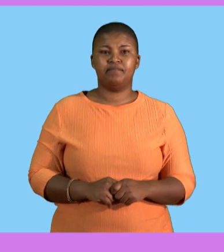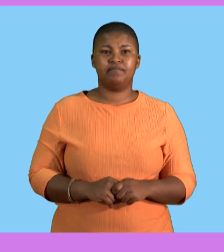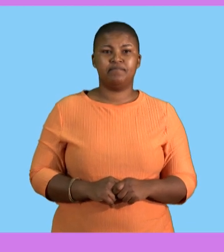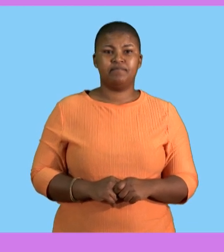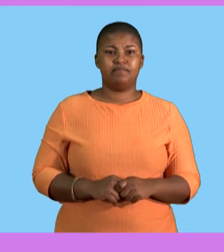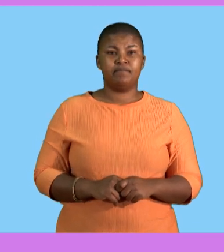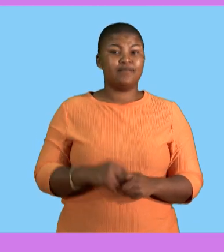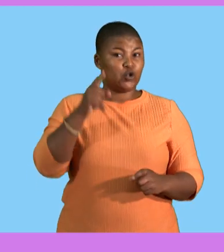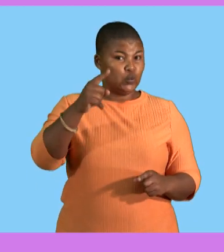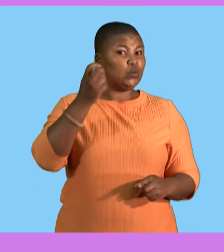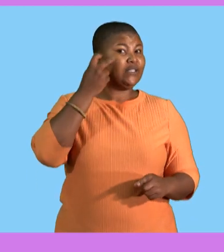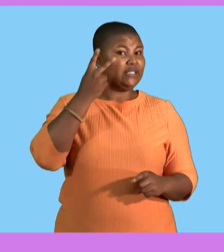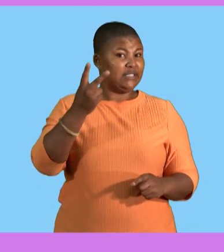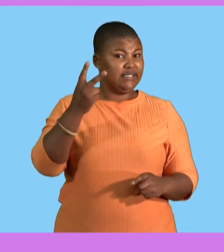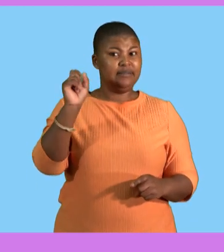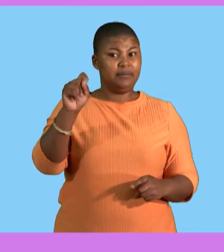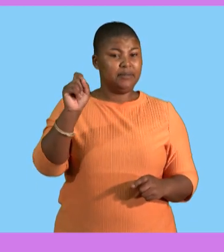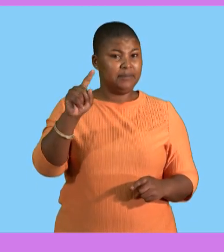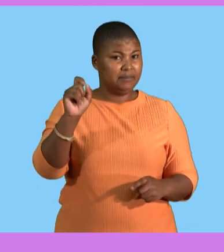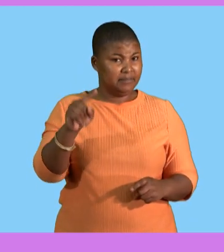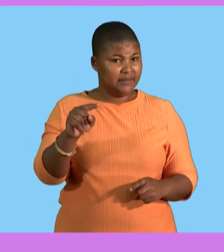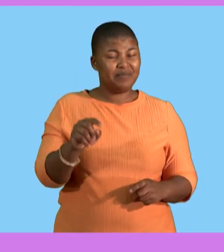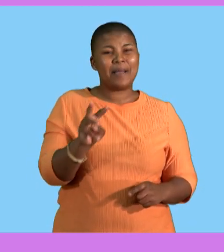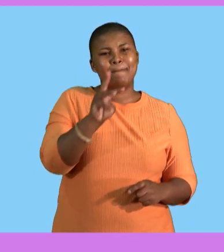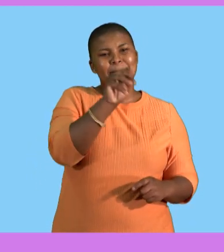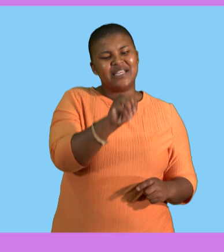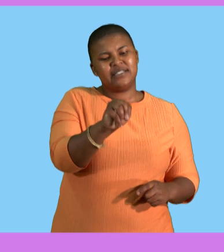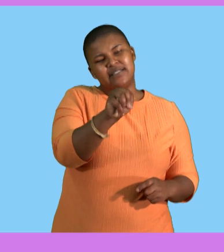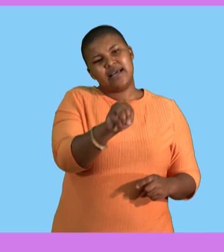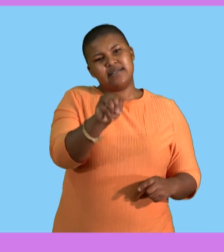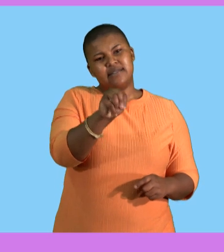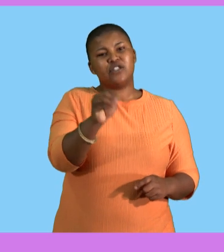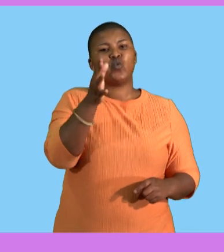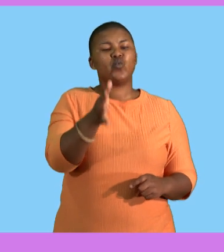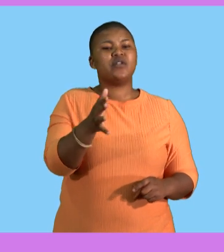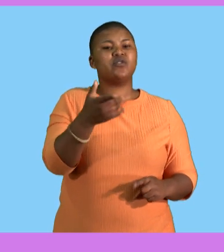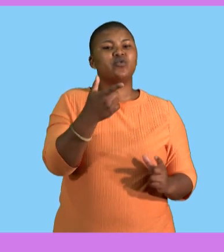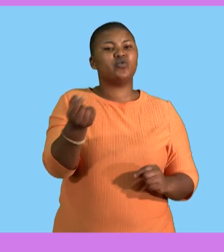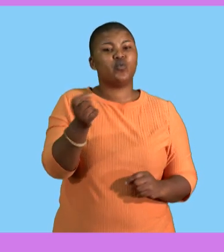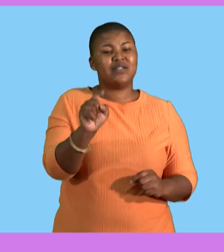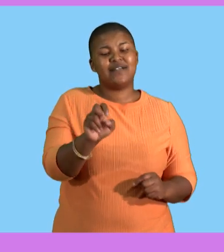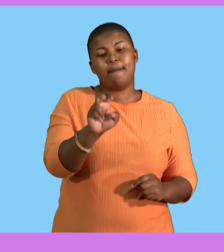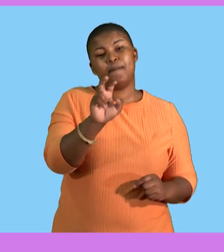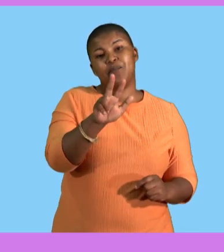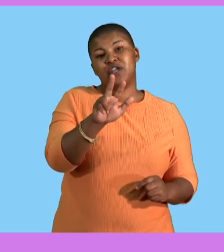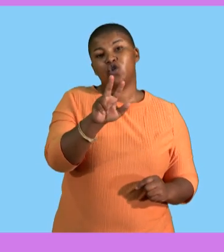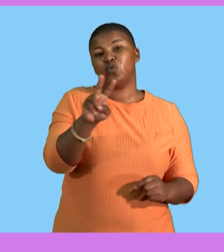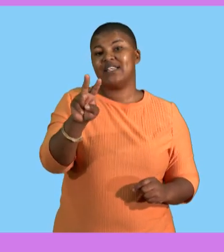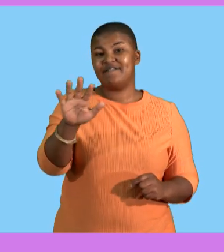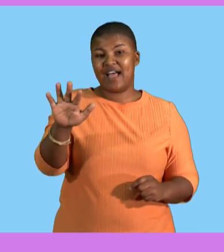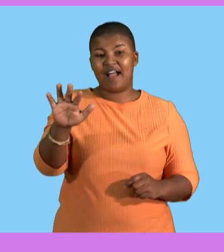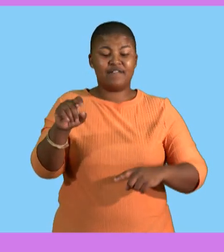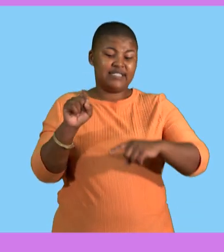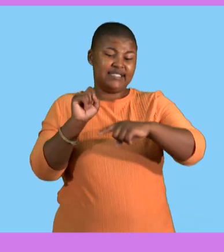can see that in meters, it is going to be 825 divided